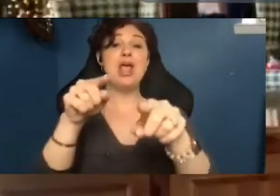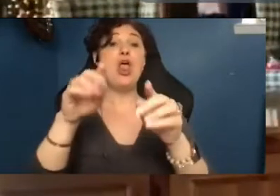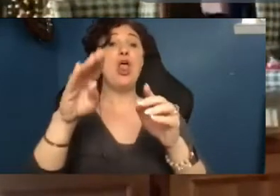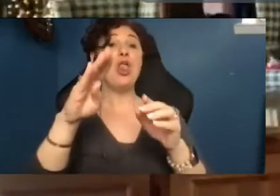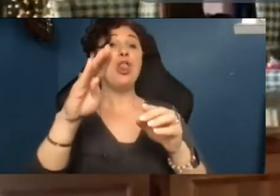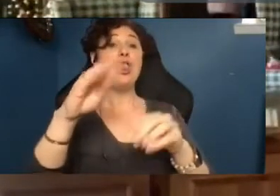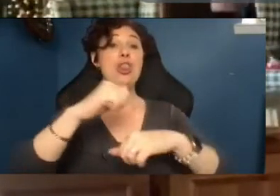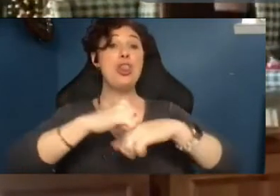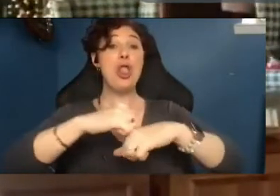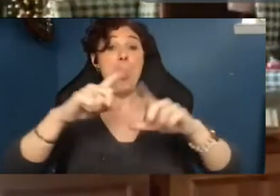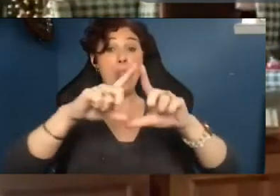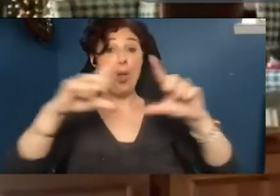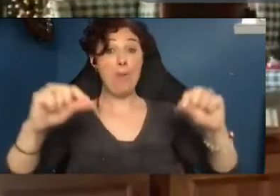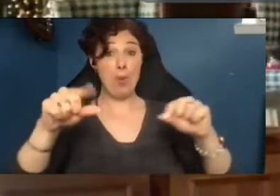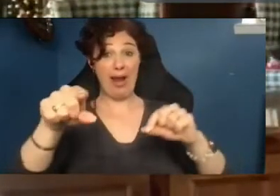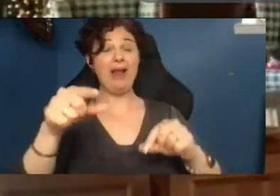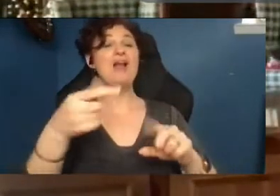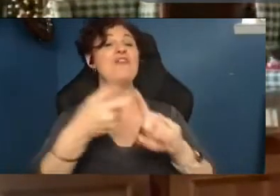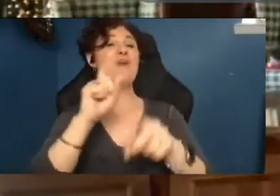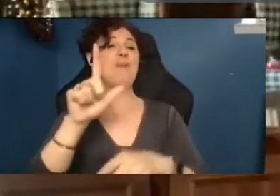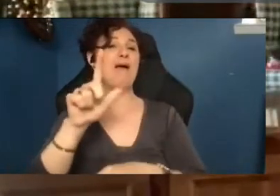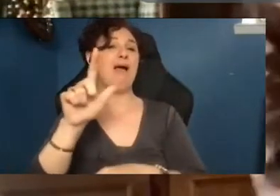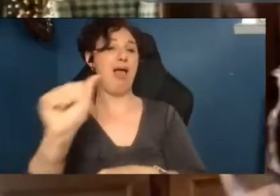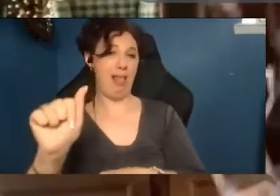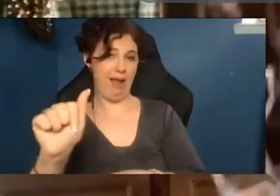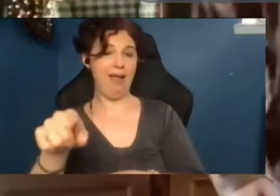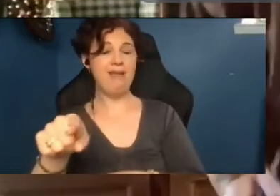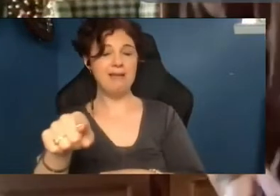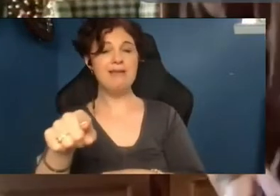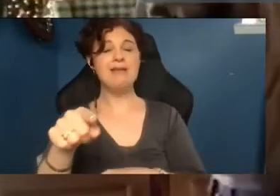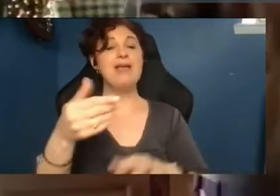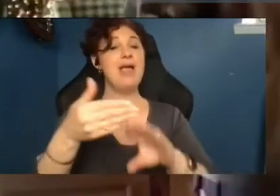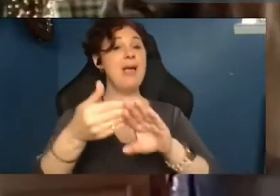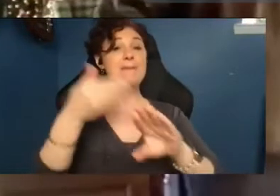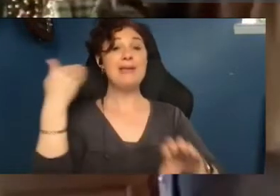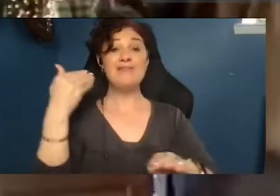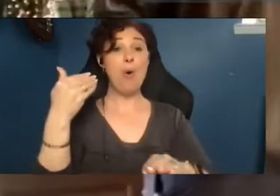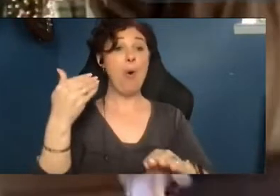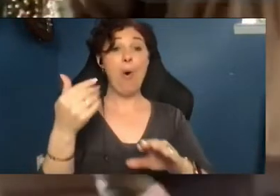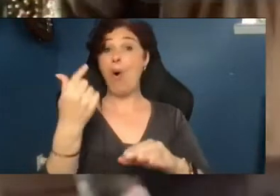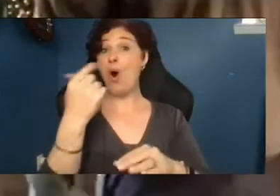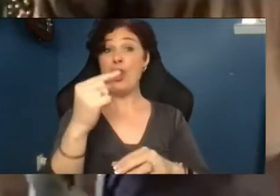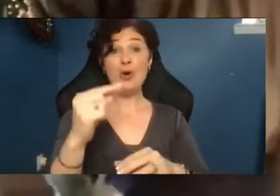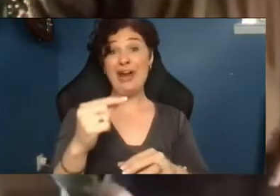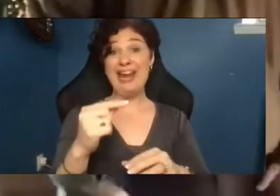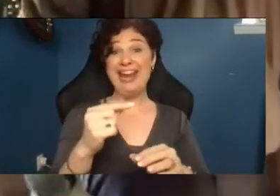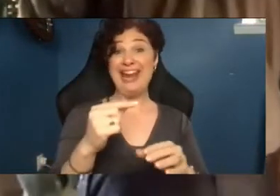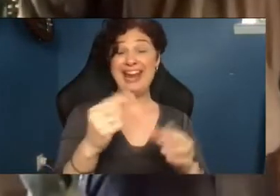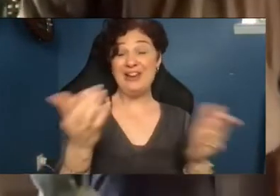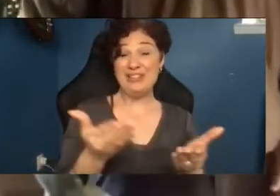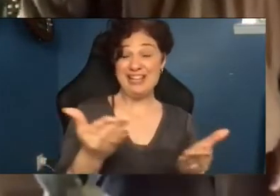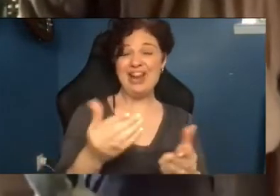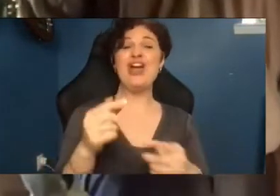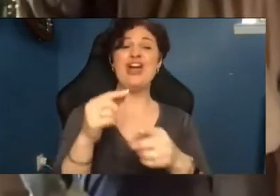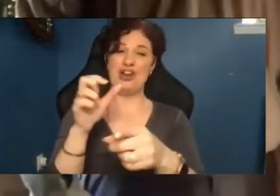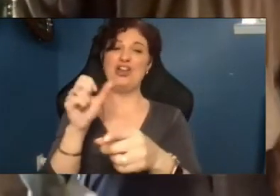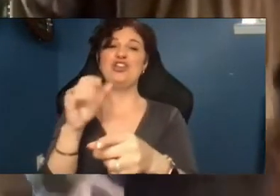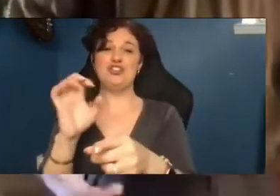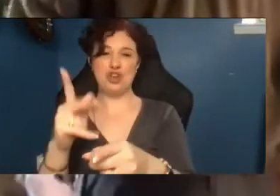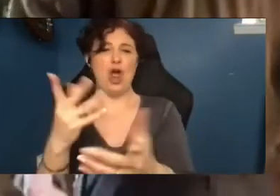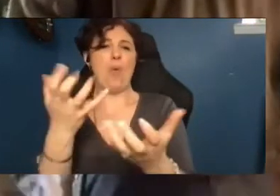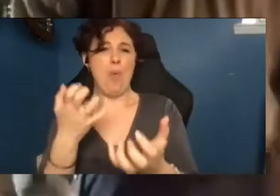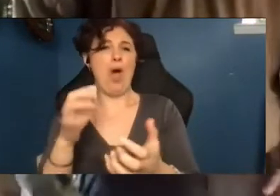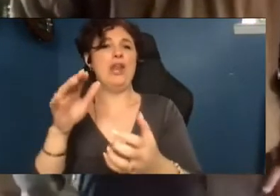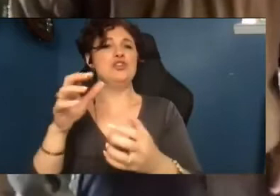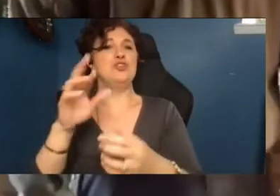me came from the city of Los Angeles. Before being green was fashionable, Chet and Harriet Locke were very interested